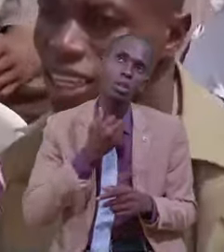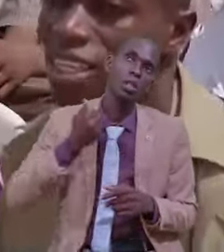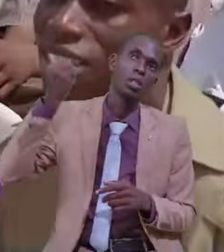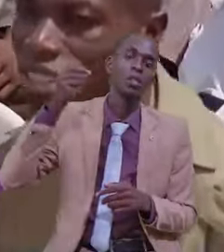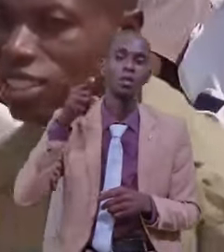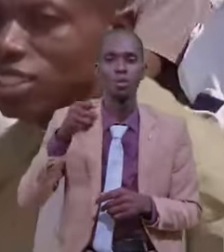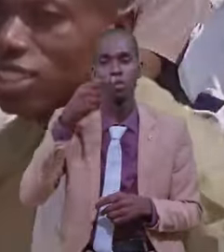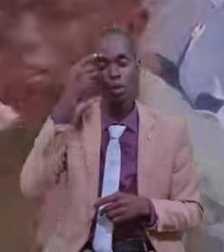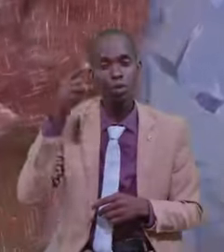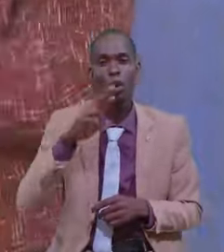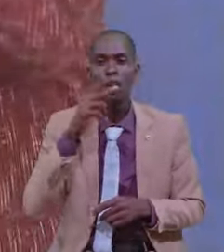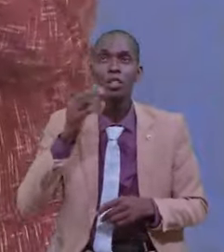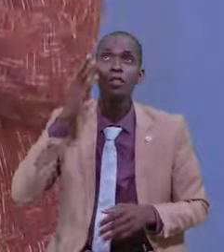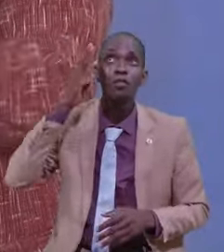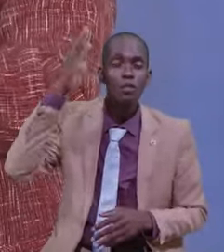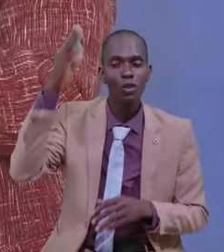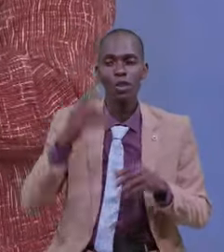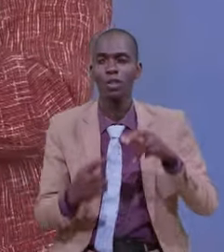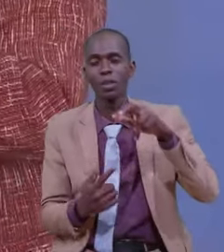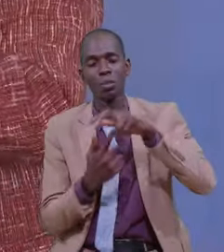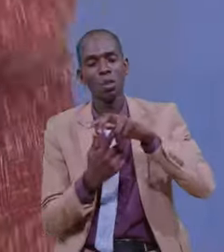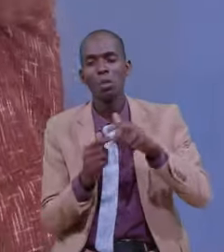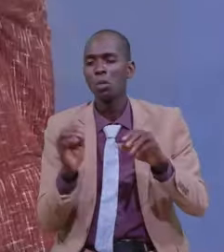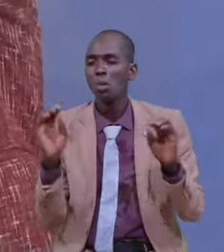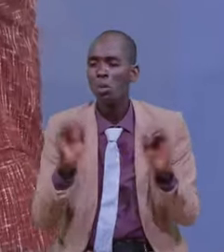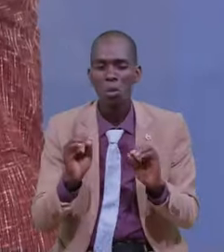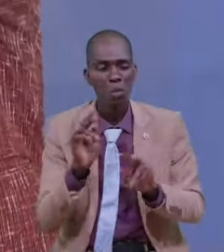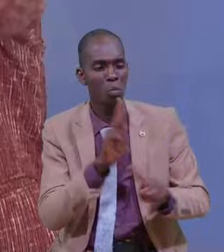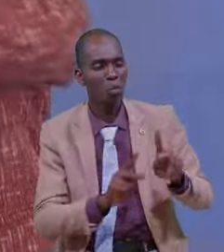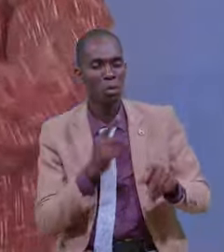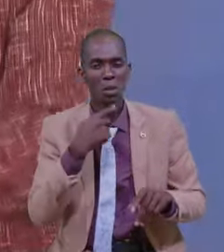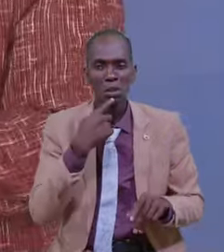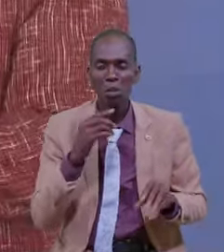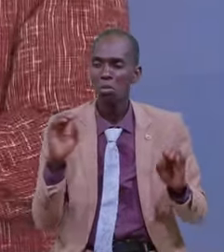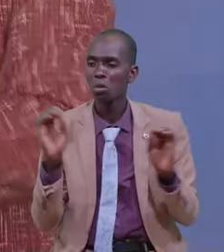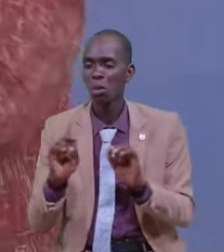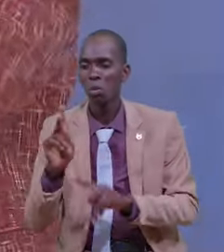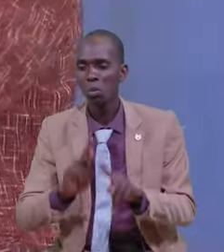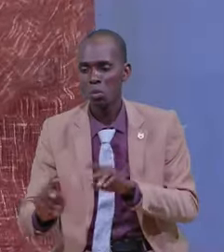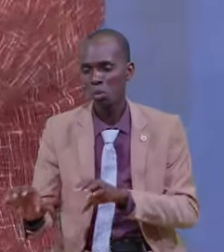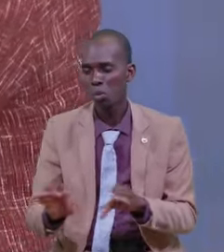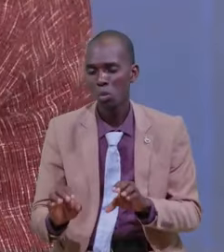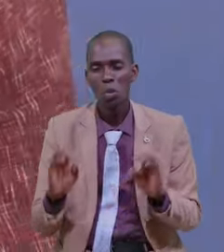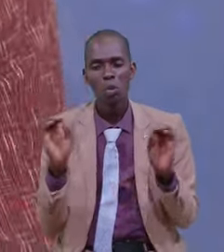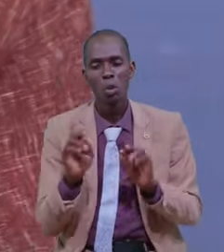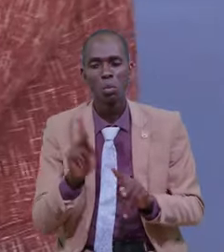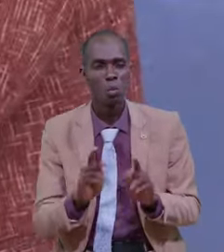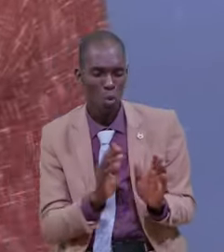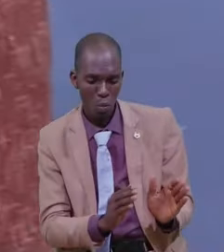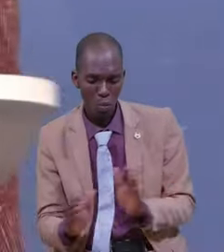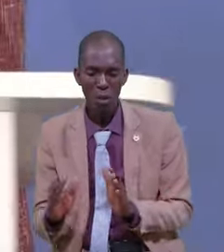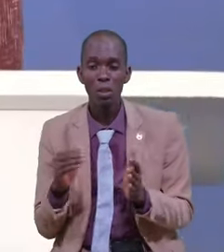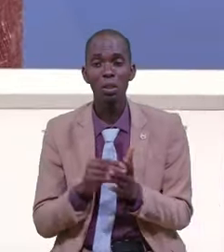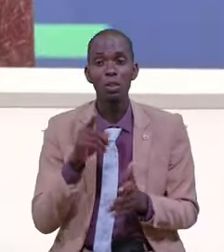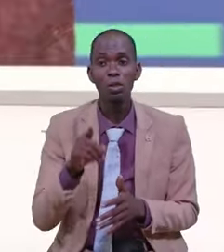Nothing they say, nothing they do, nothing they conspire about is strong